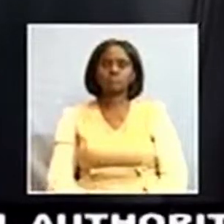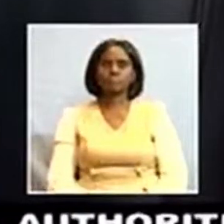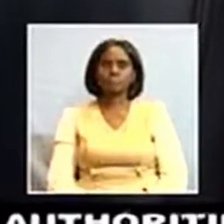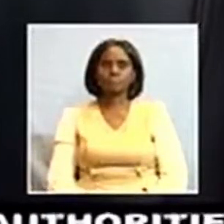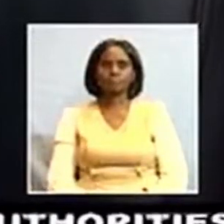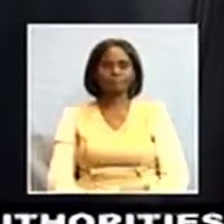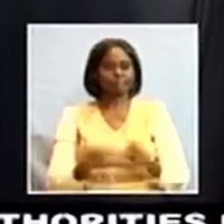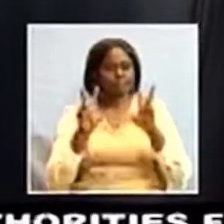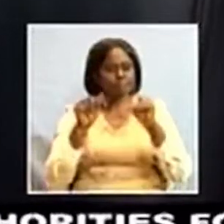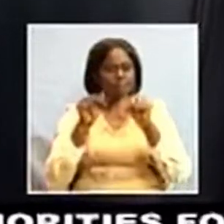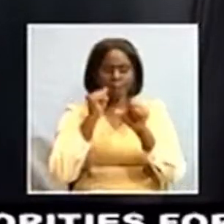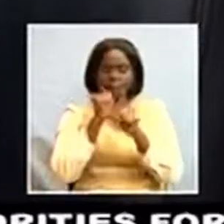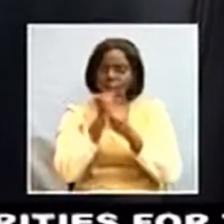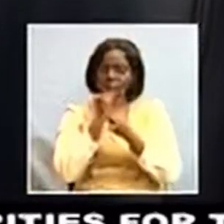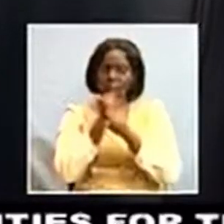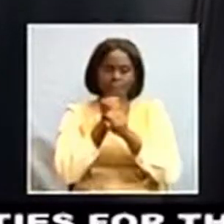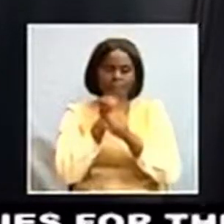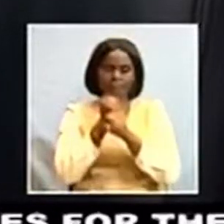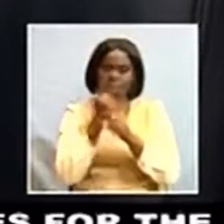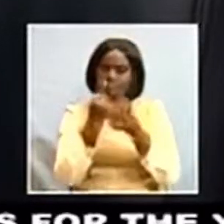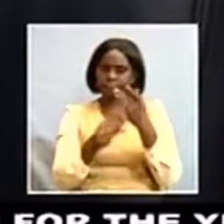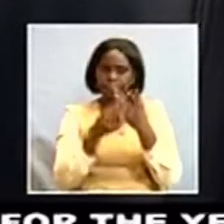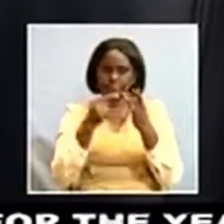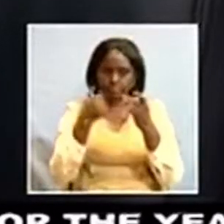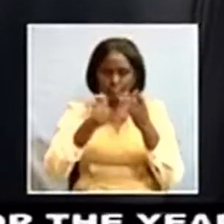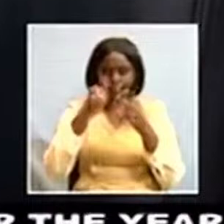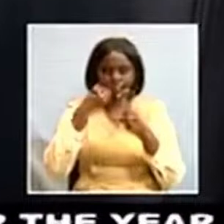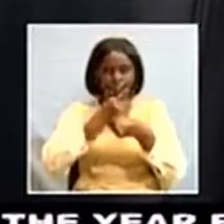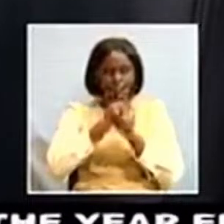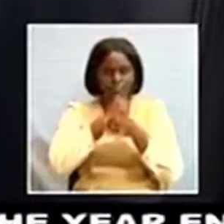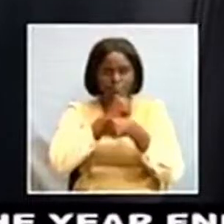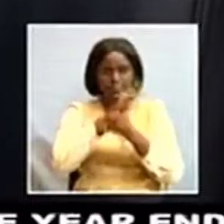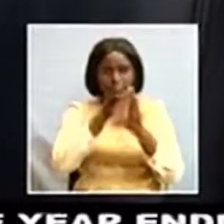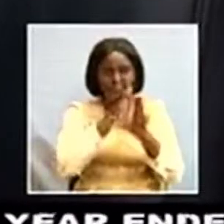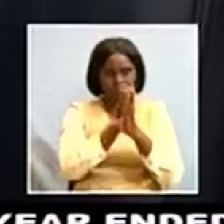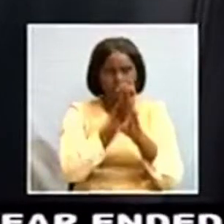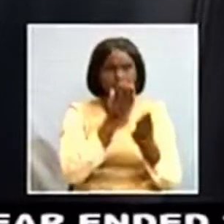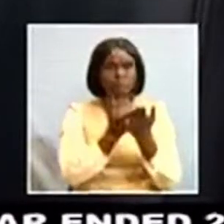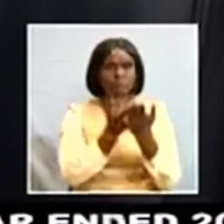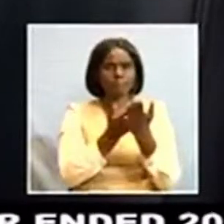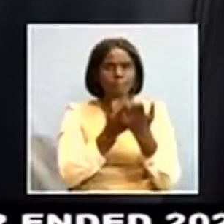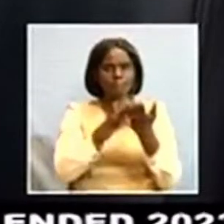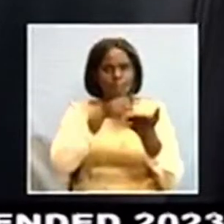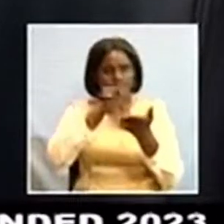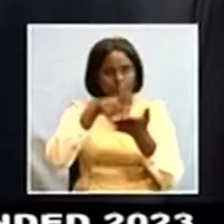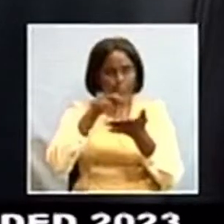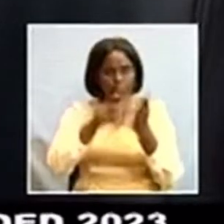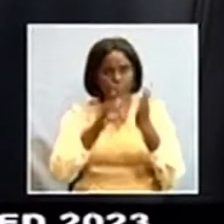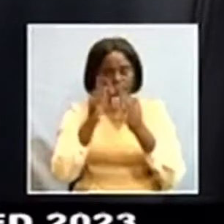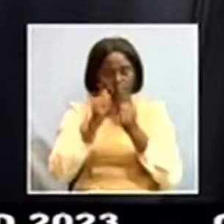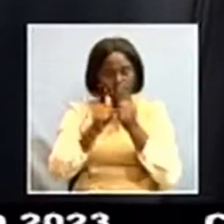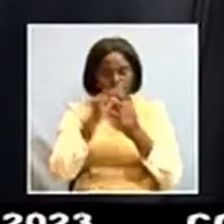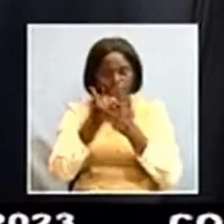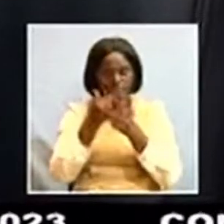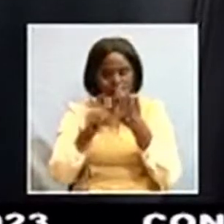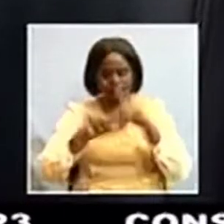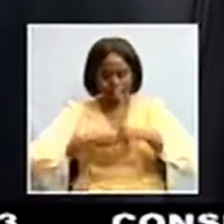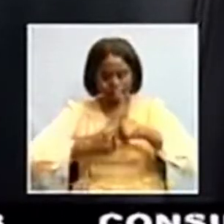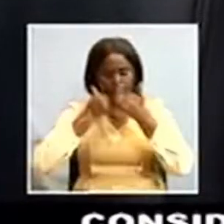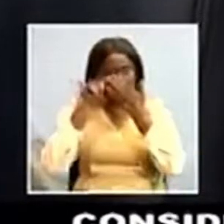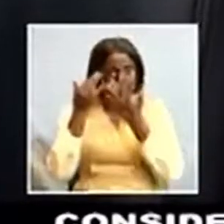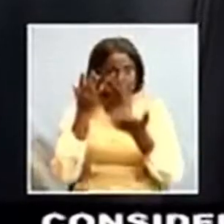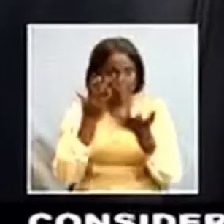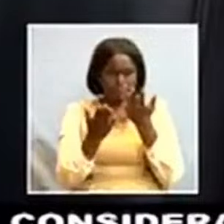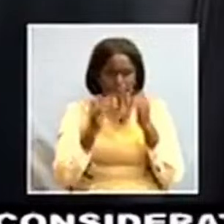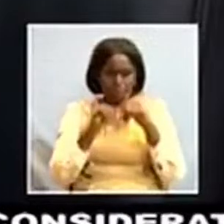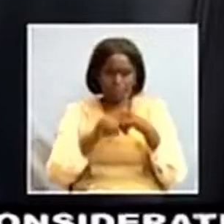No effort whatsoever that you are making towards these payments, because our expectation was that maybe